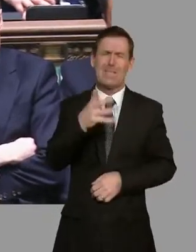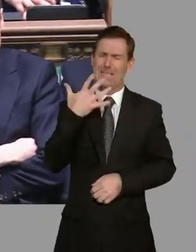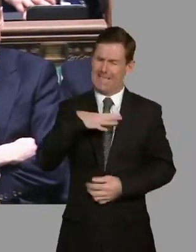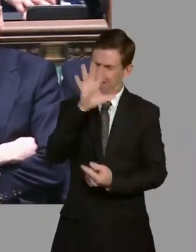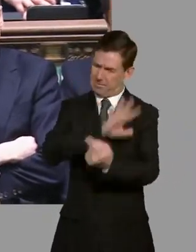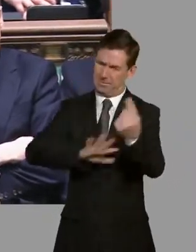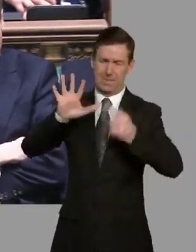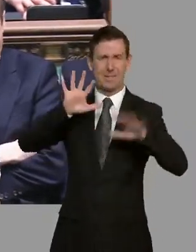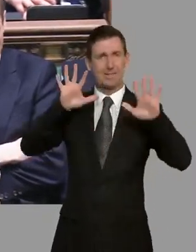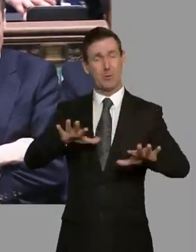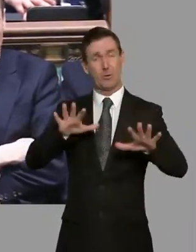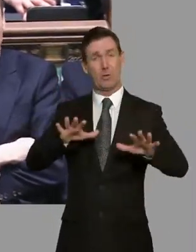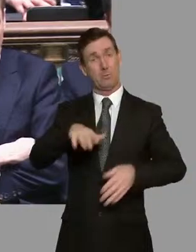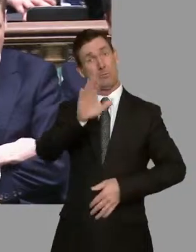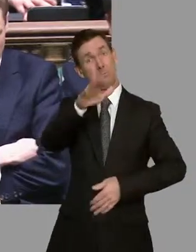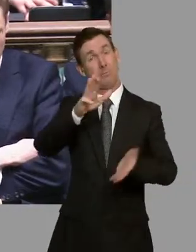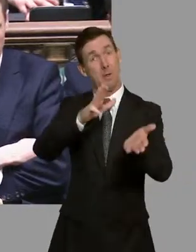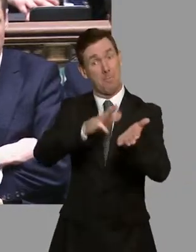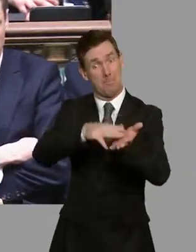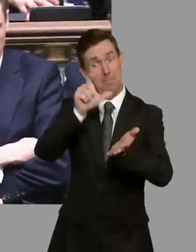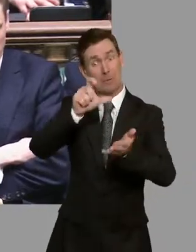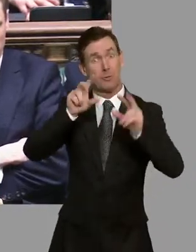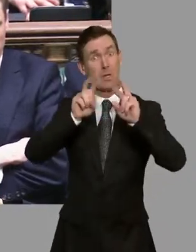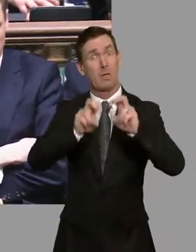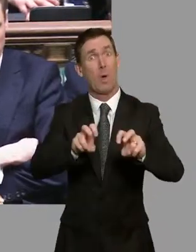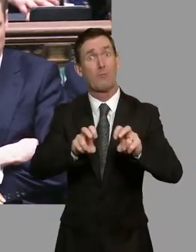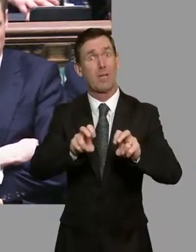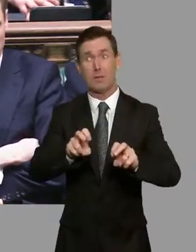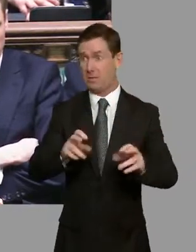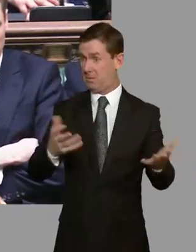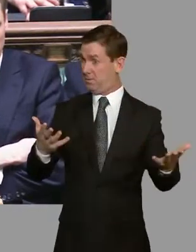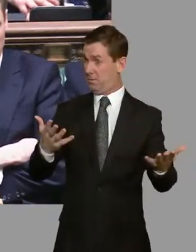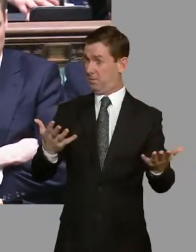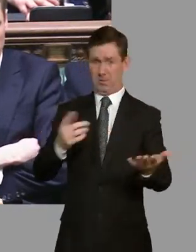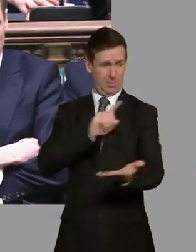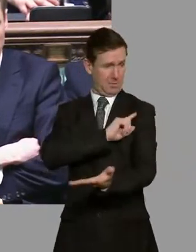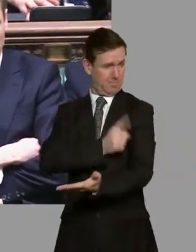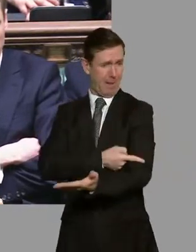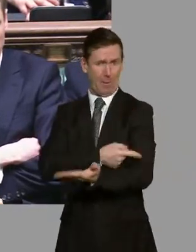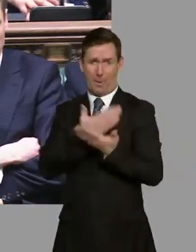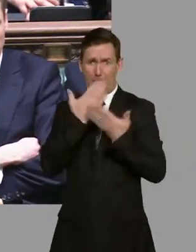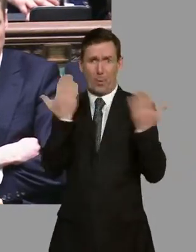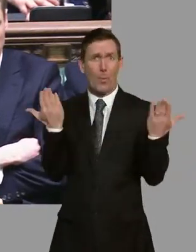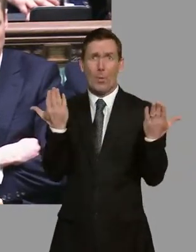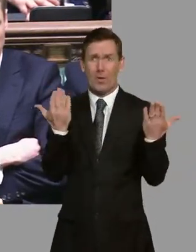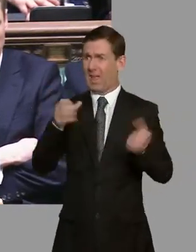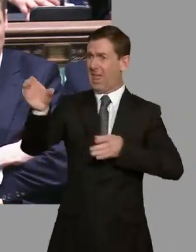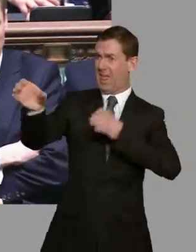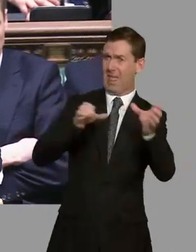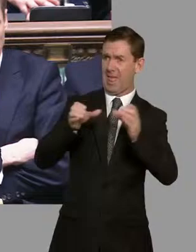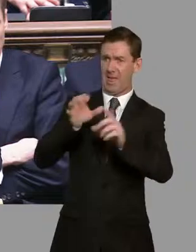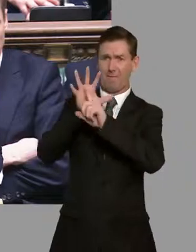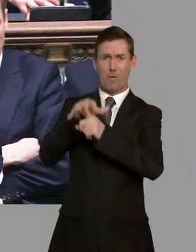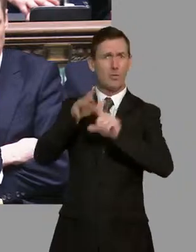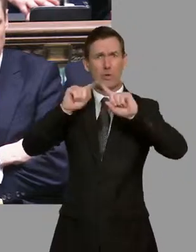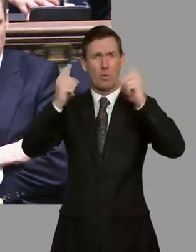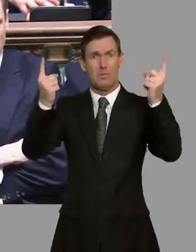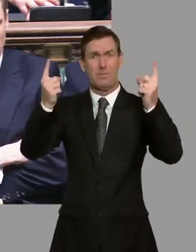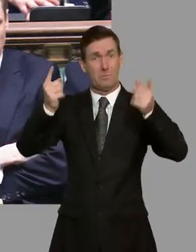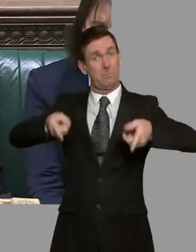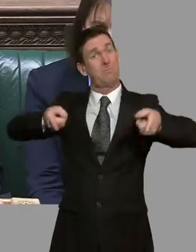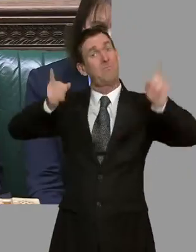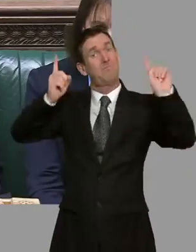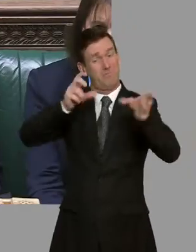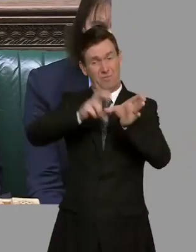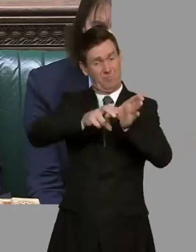couldn't summon witnesses, and not a single person in a position of authority has been held to account. The Prime Minister called for